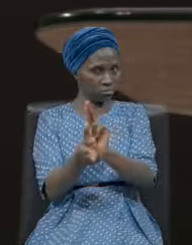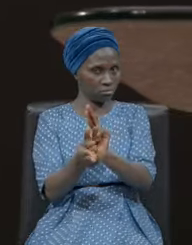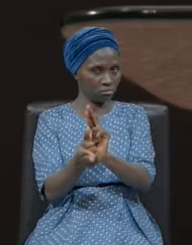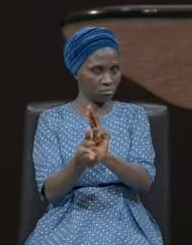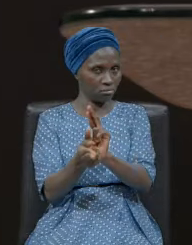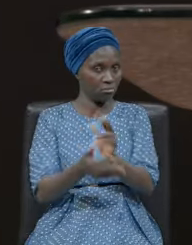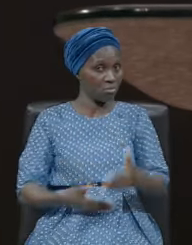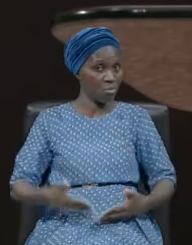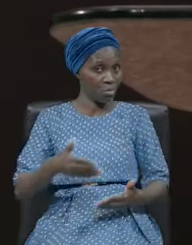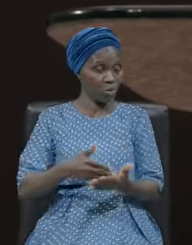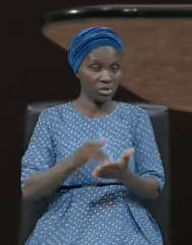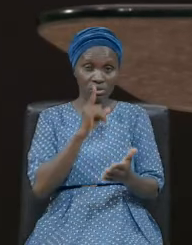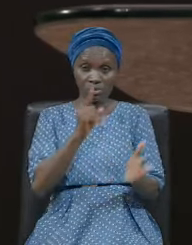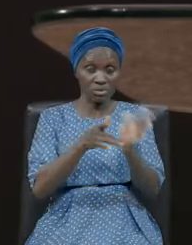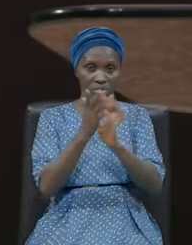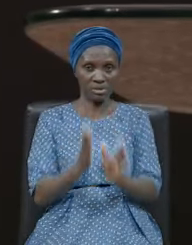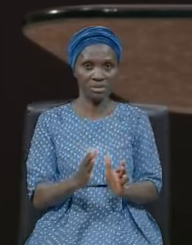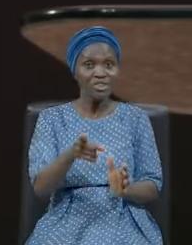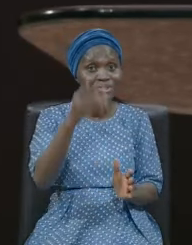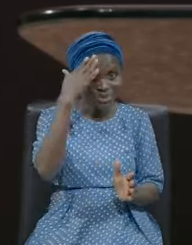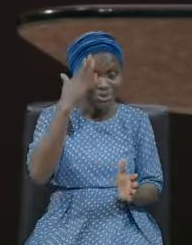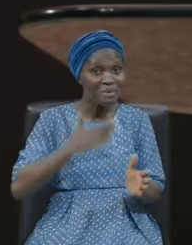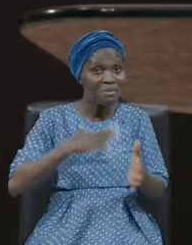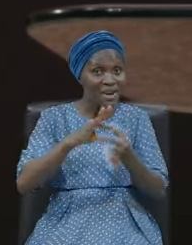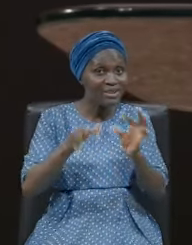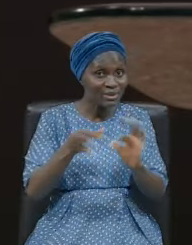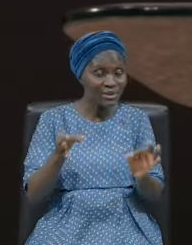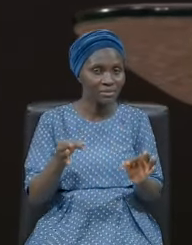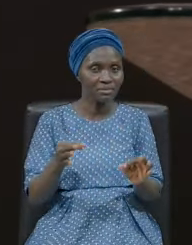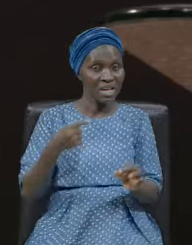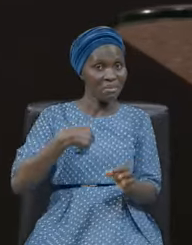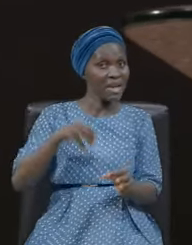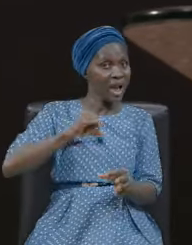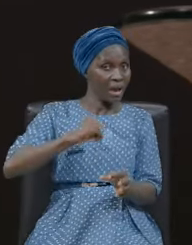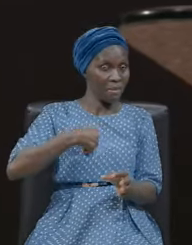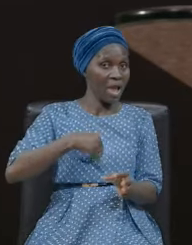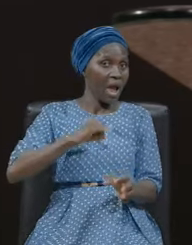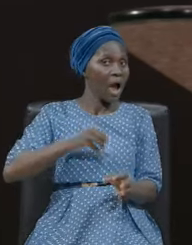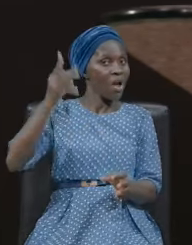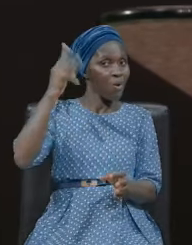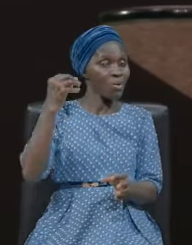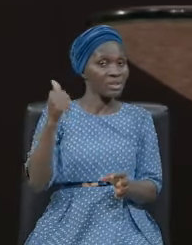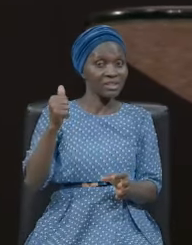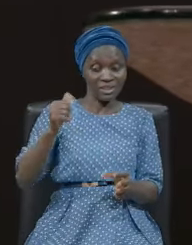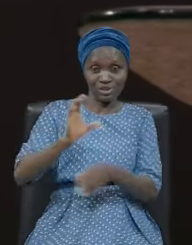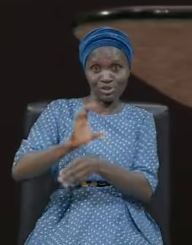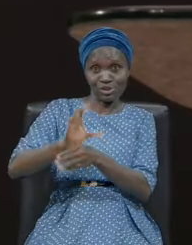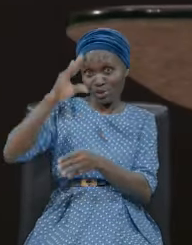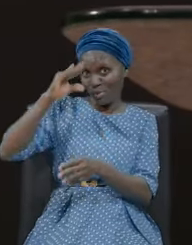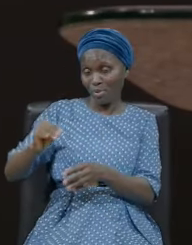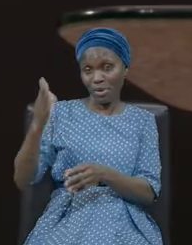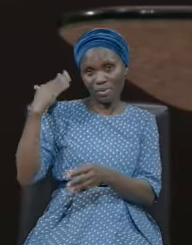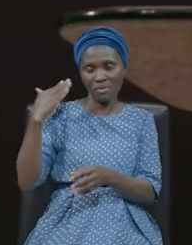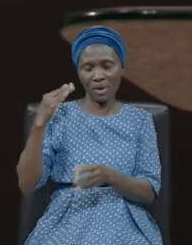Really born again. You know my story? I was a church boy. I woke up like this. I found myself